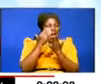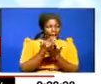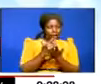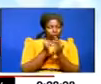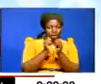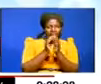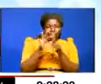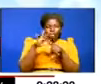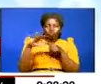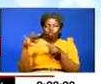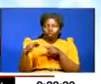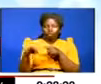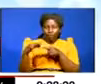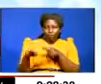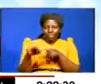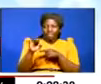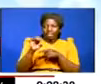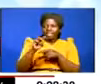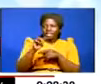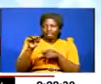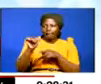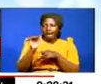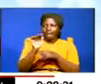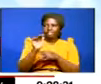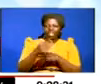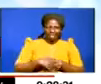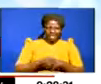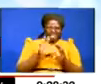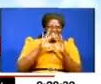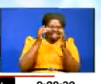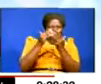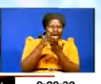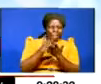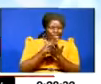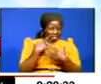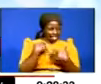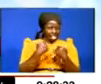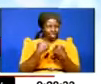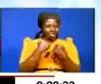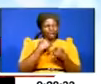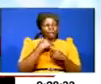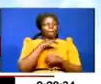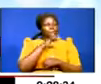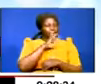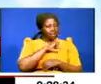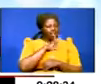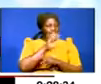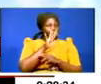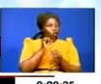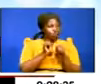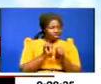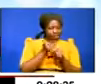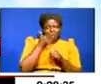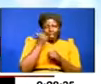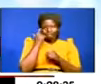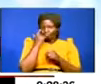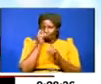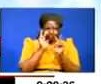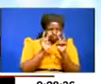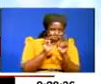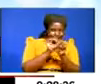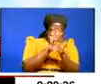asked, what are the health benefits of cabbage? The response, better eyesight, keeps you